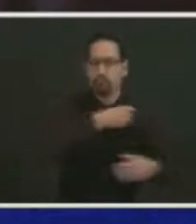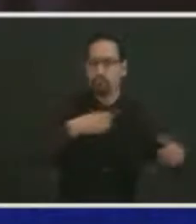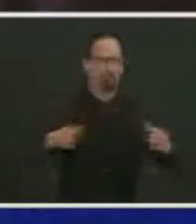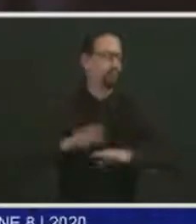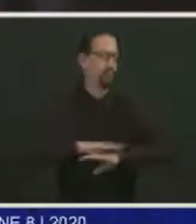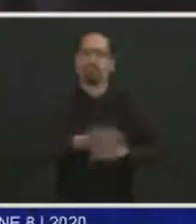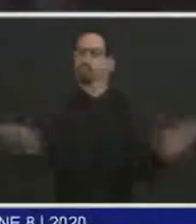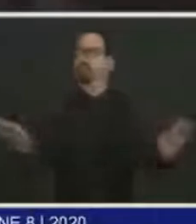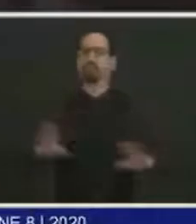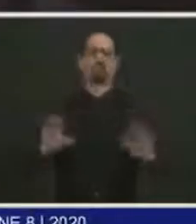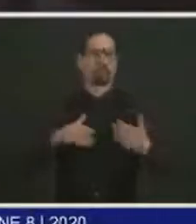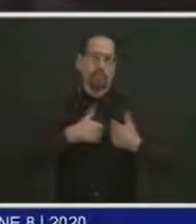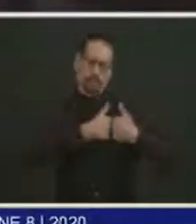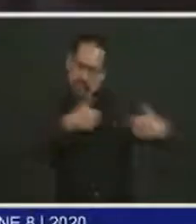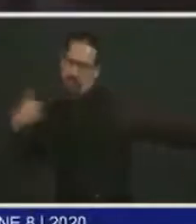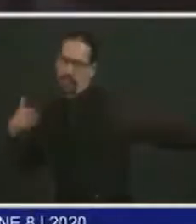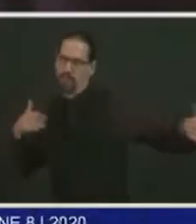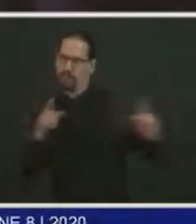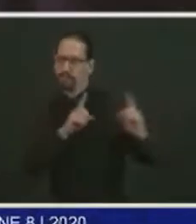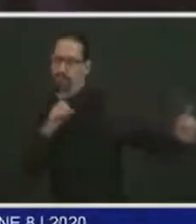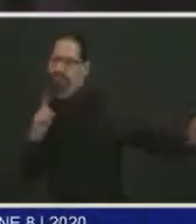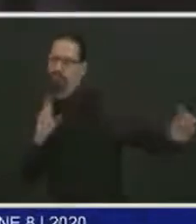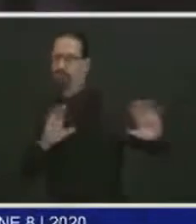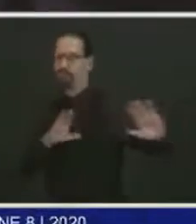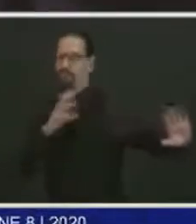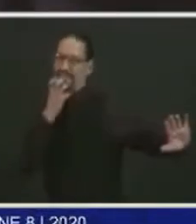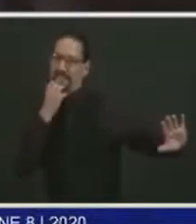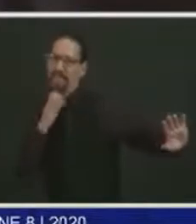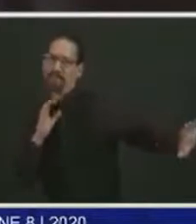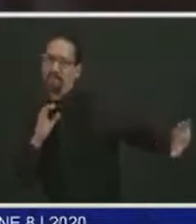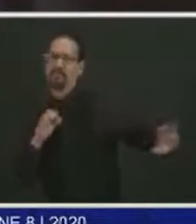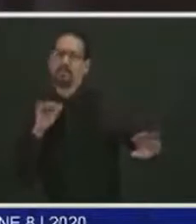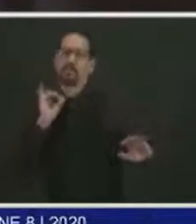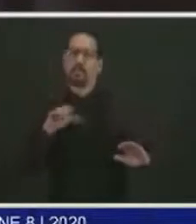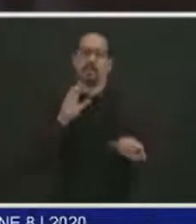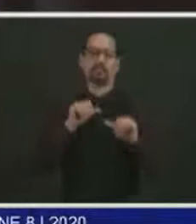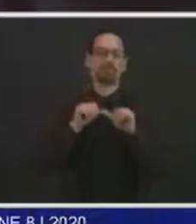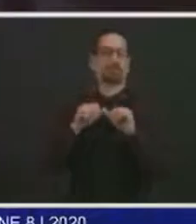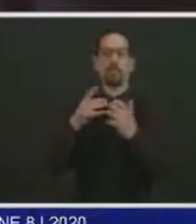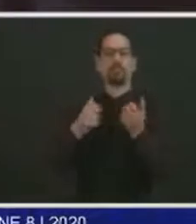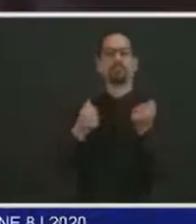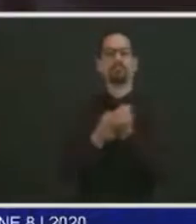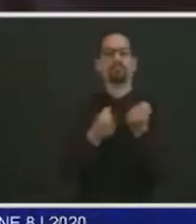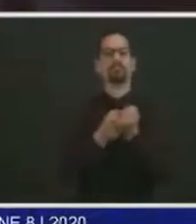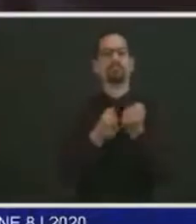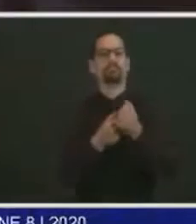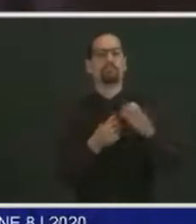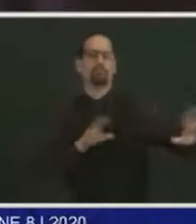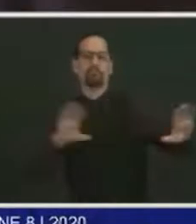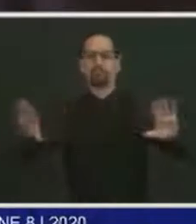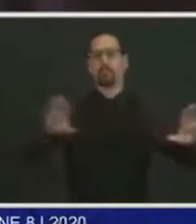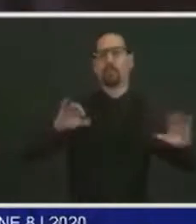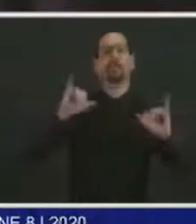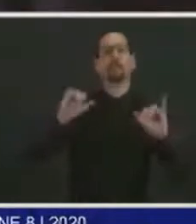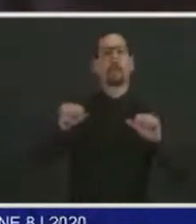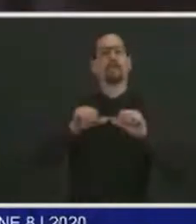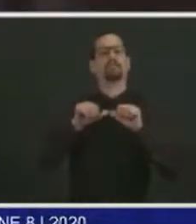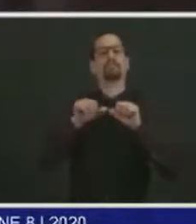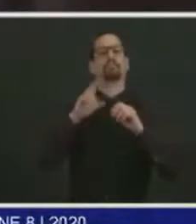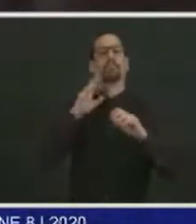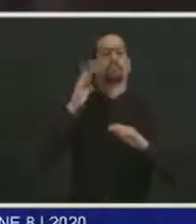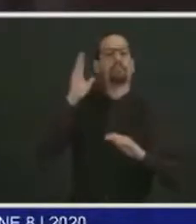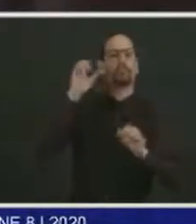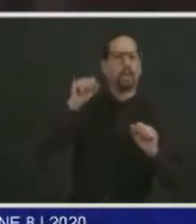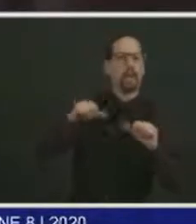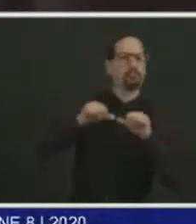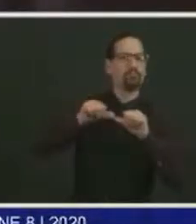support each other as voices are being raised. I also want to thank all the people